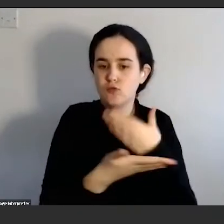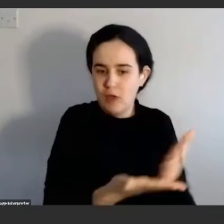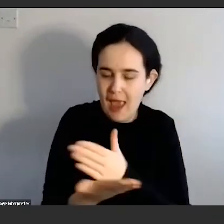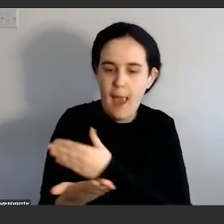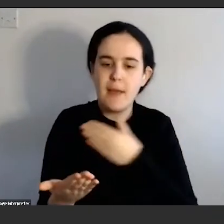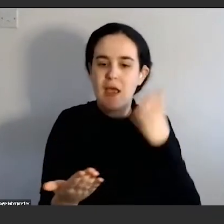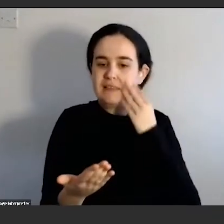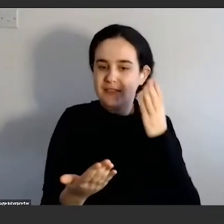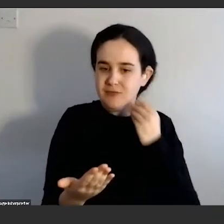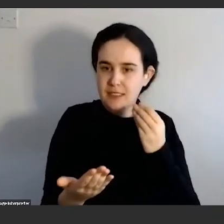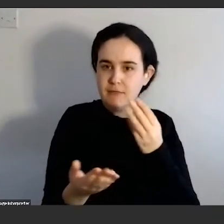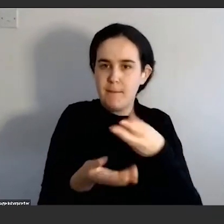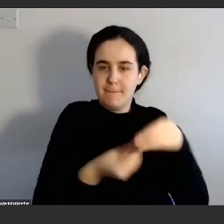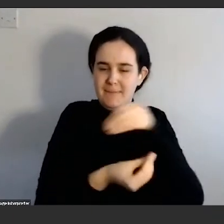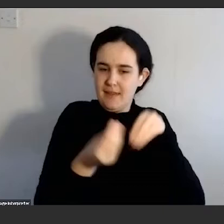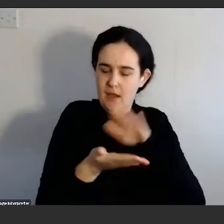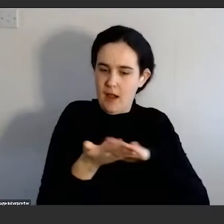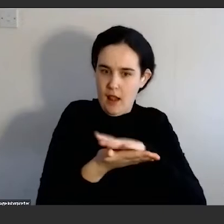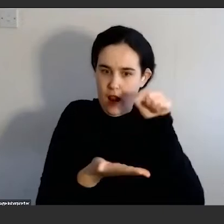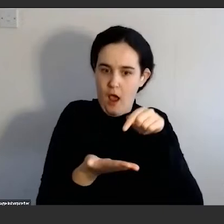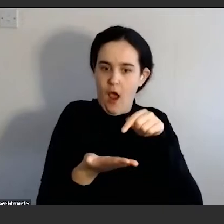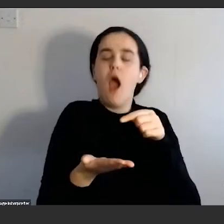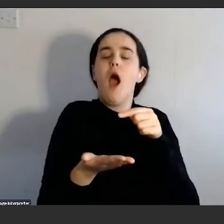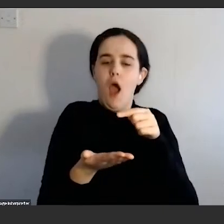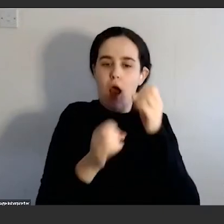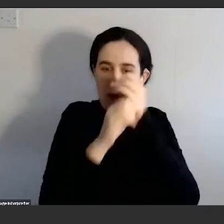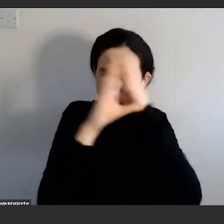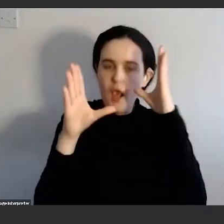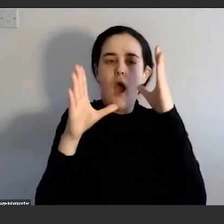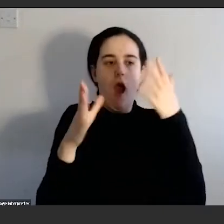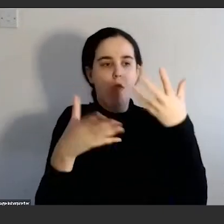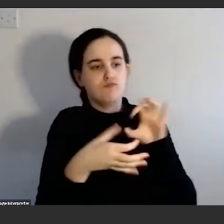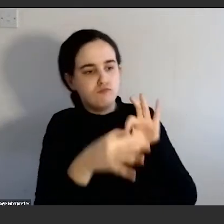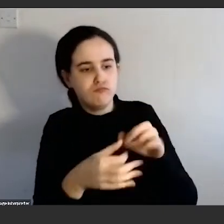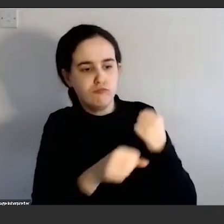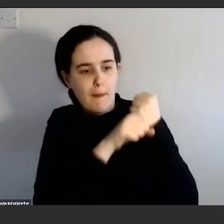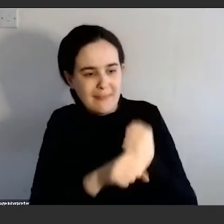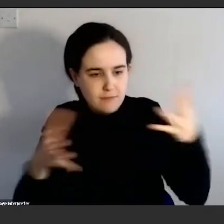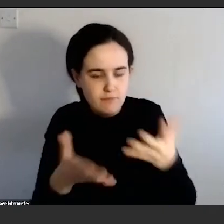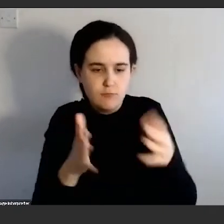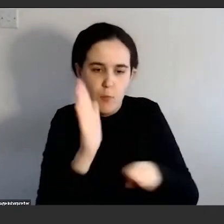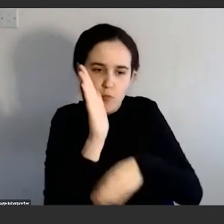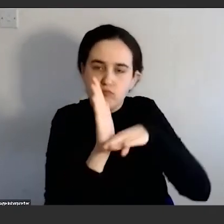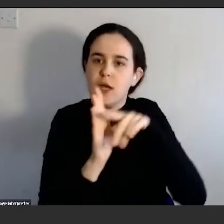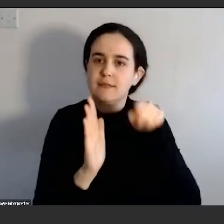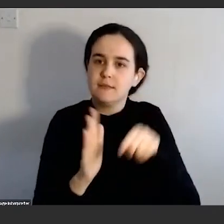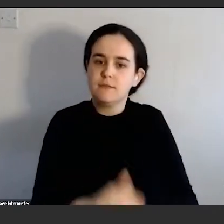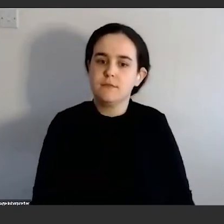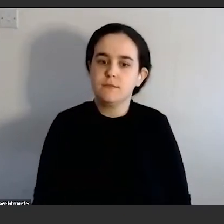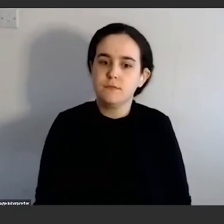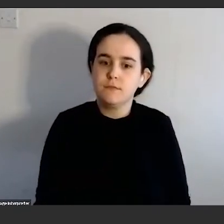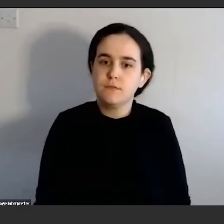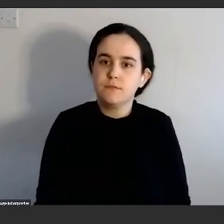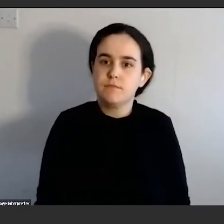work and her background, you're about to be very shocked. She's very controversial, but in a fabulous way. Tom, thank you for your patience.